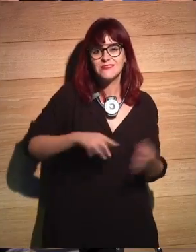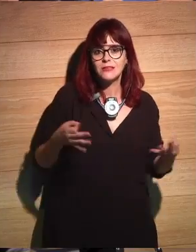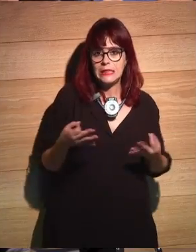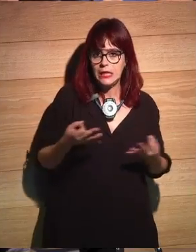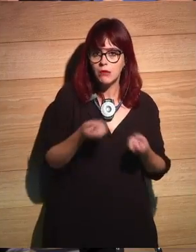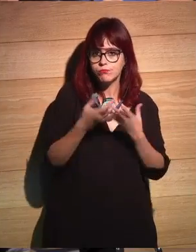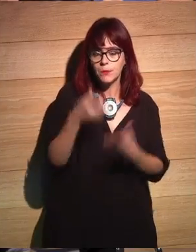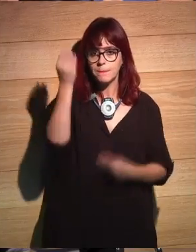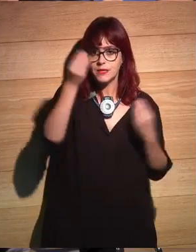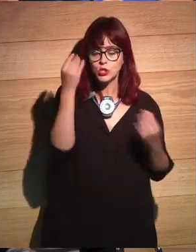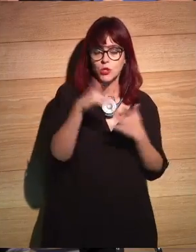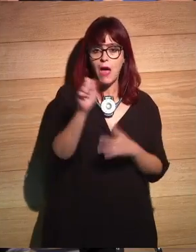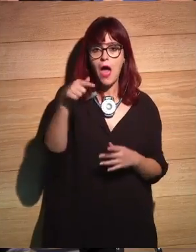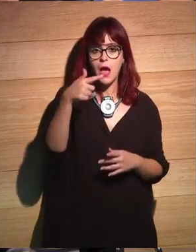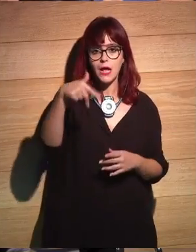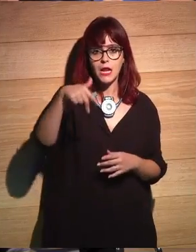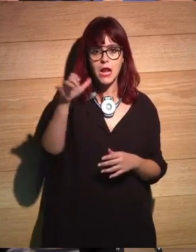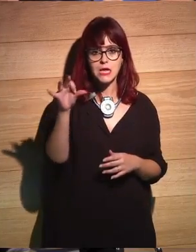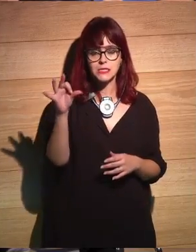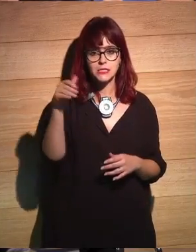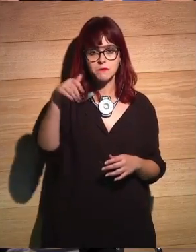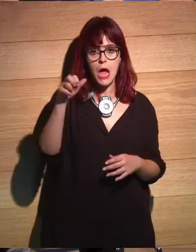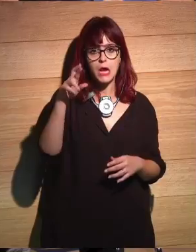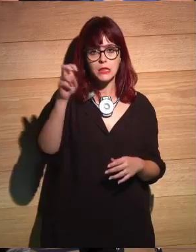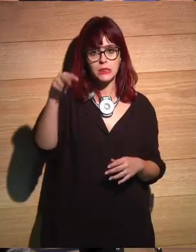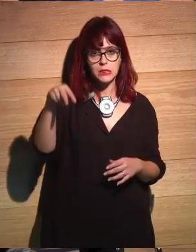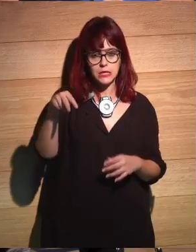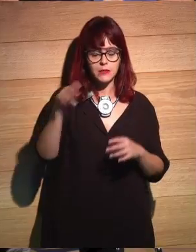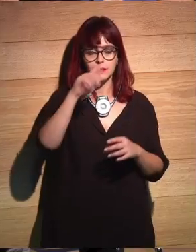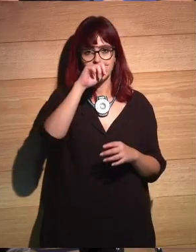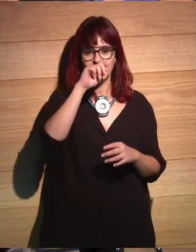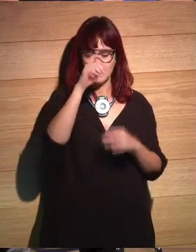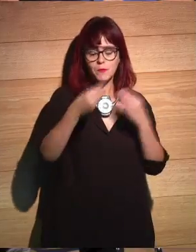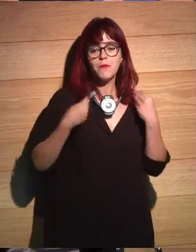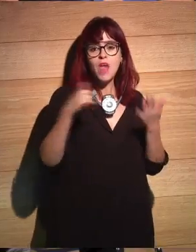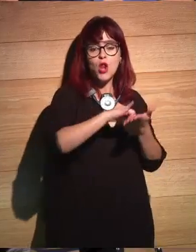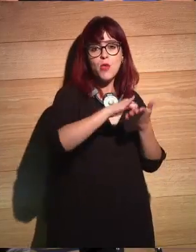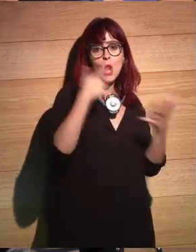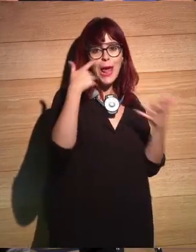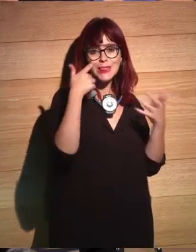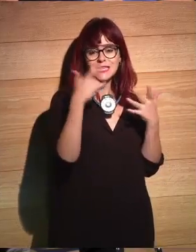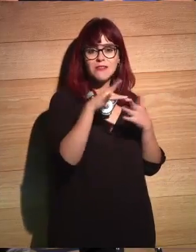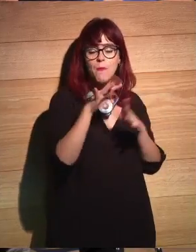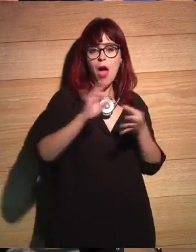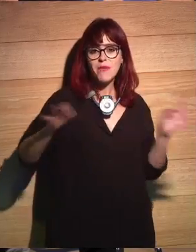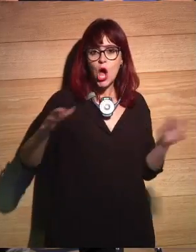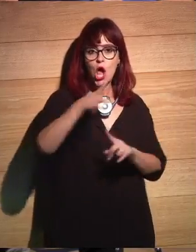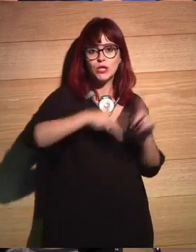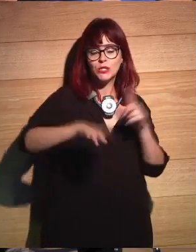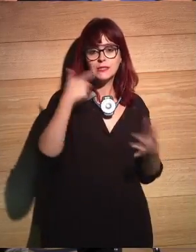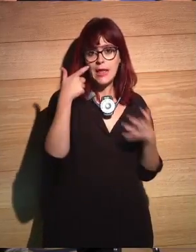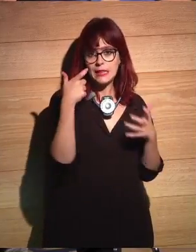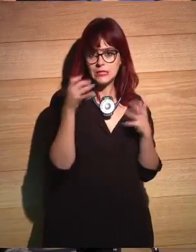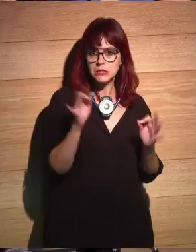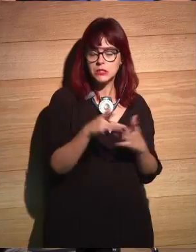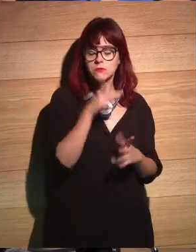She lived in New York and was surrounded by her artist friends for many years. And then she disappeared, showed up in the desert in